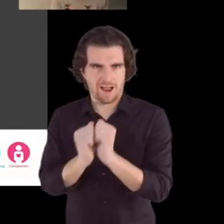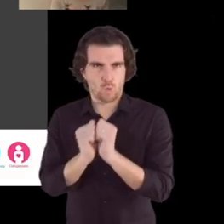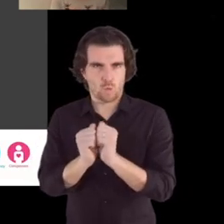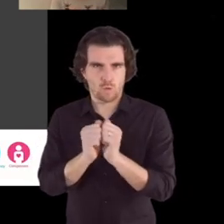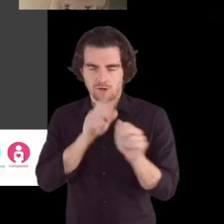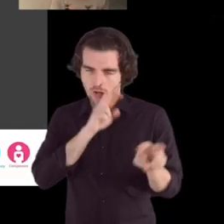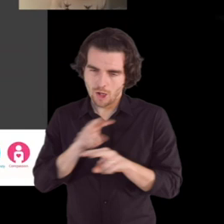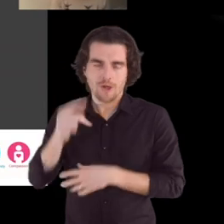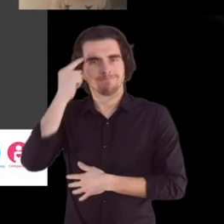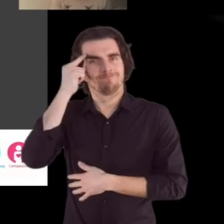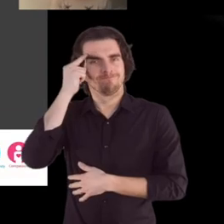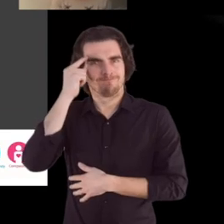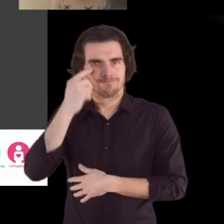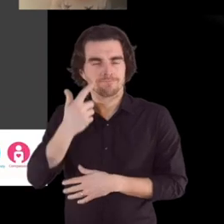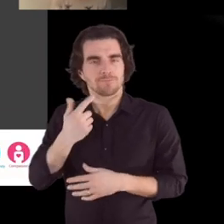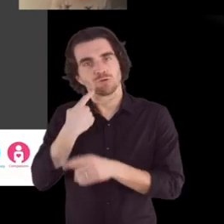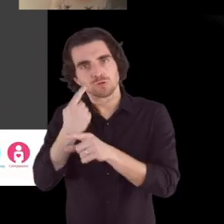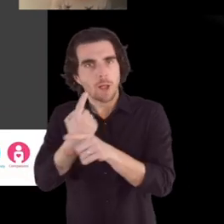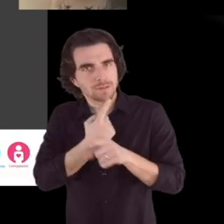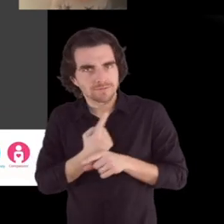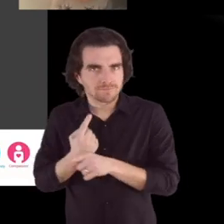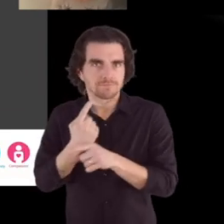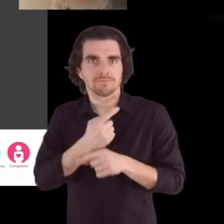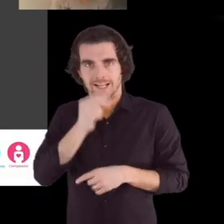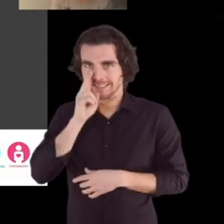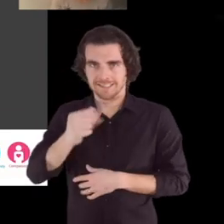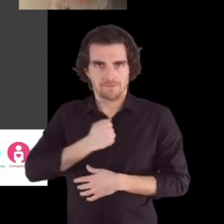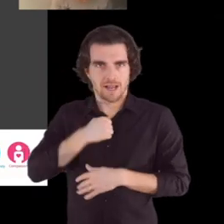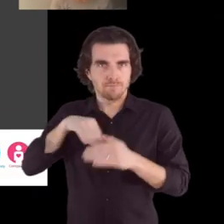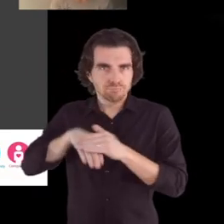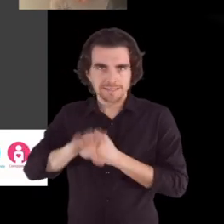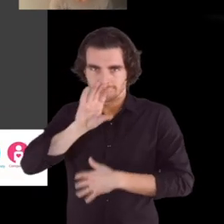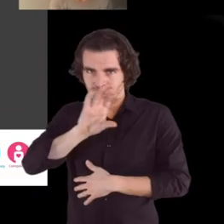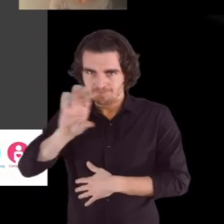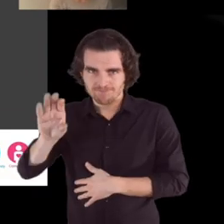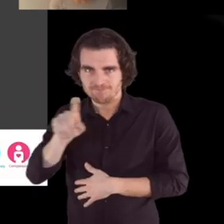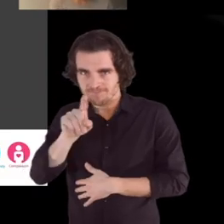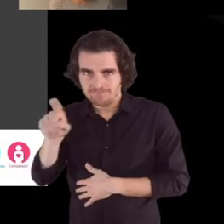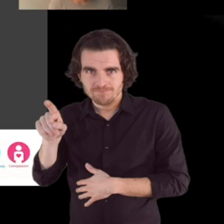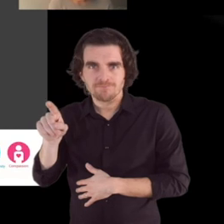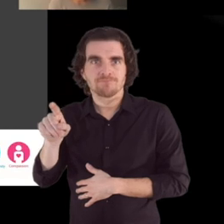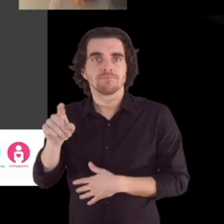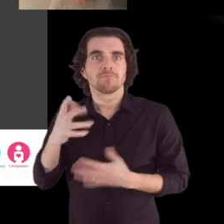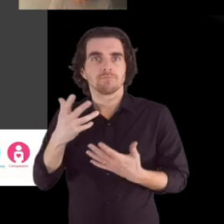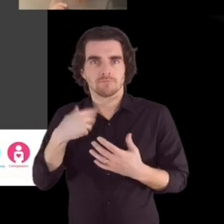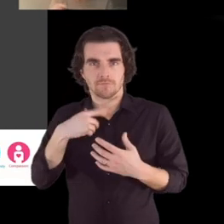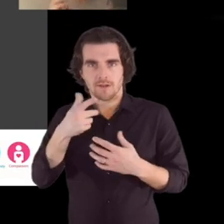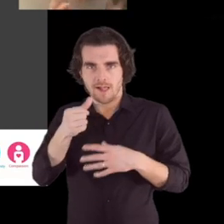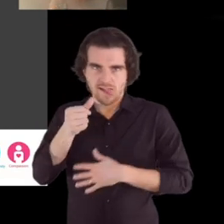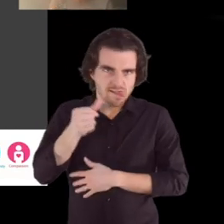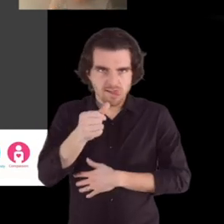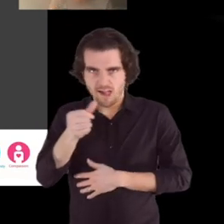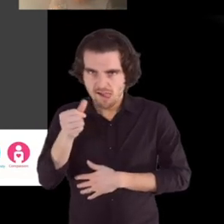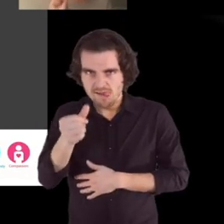you stood for, what was one of your values, and then just sort of reflect on it and talk about it a wee bit. So so you can see mine. I